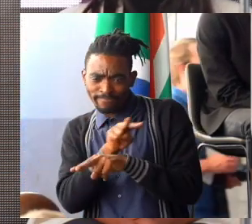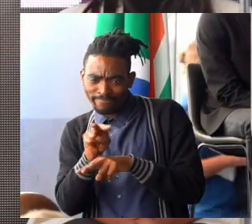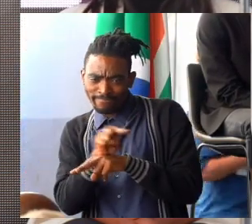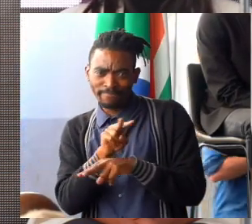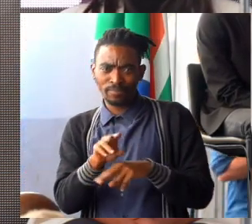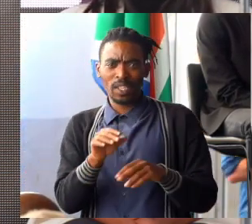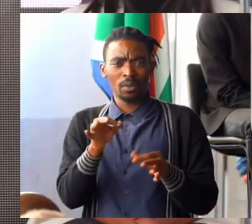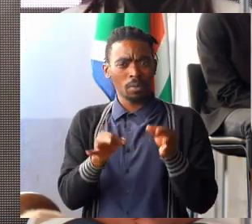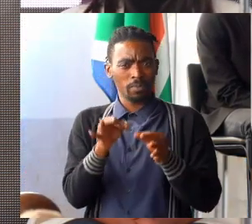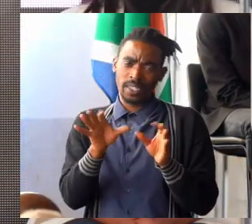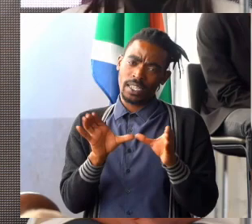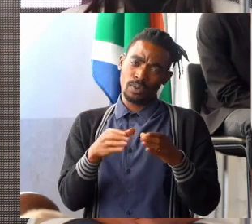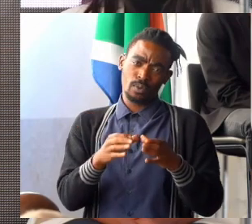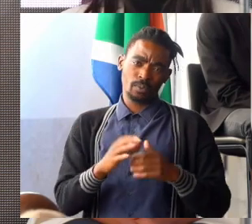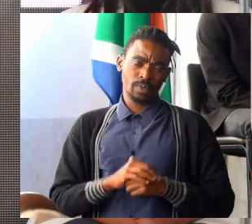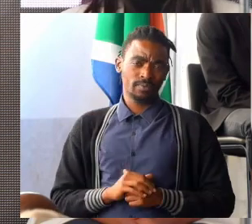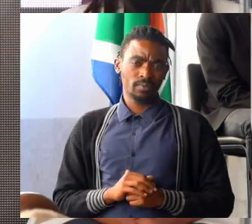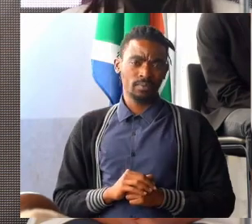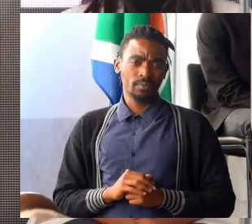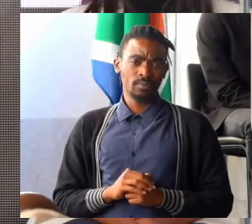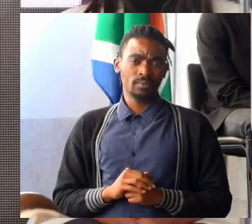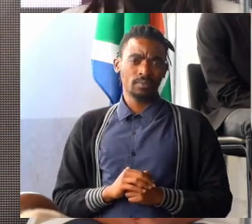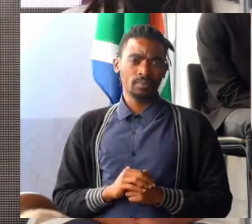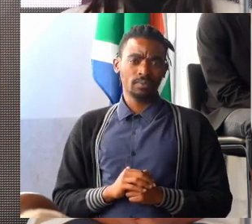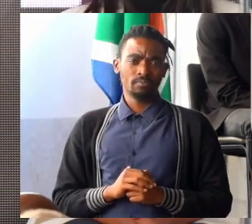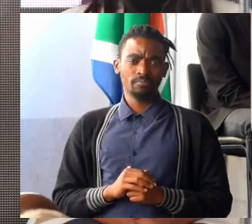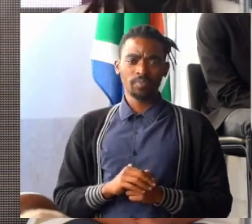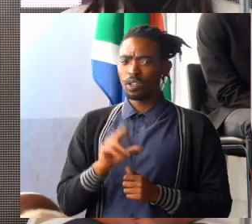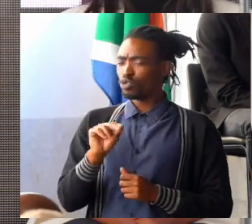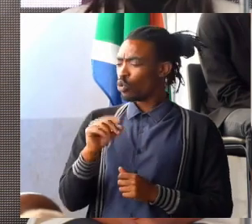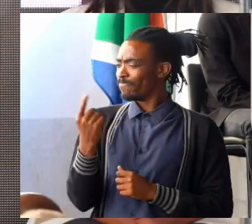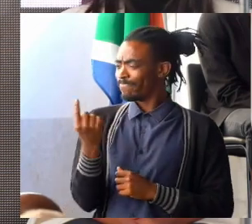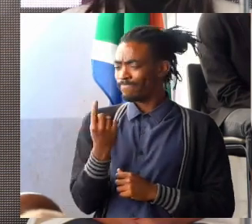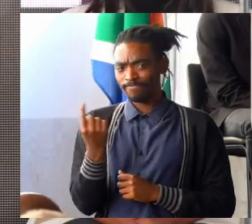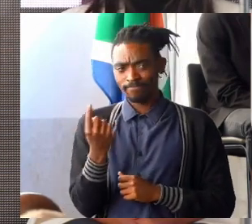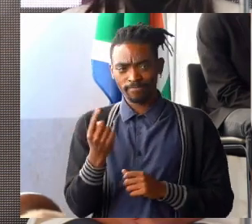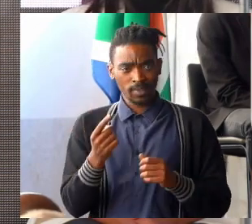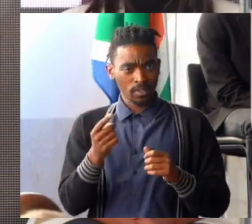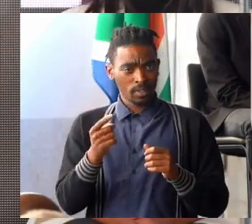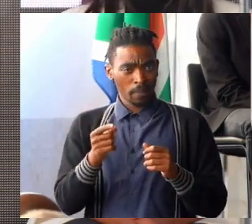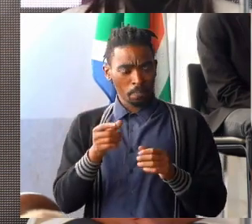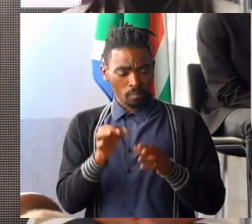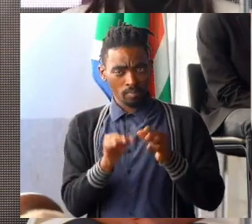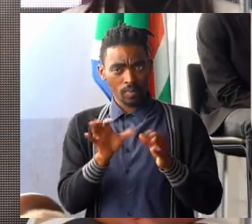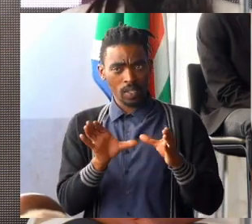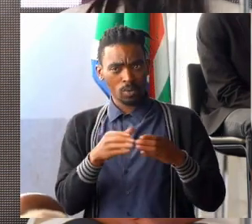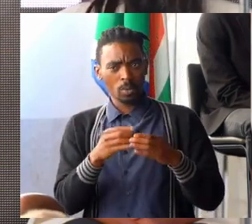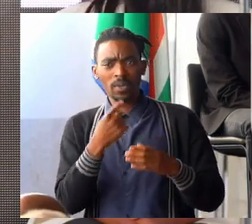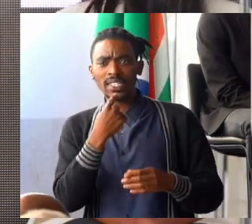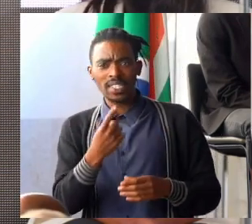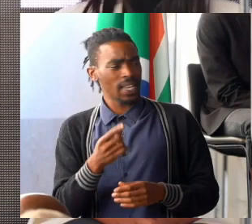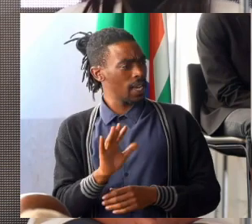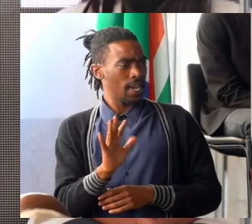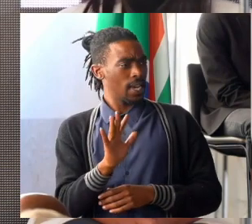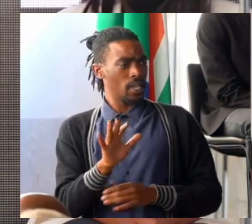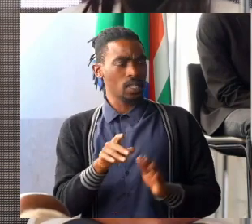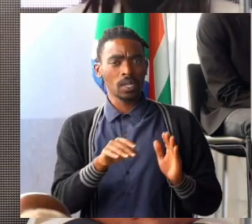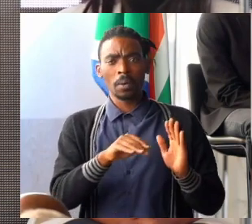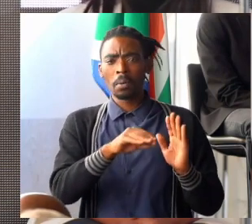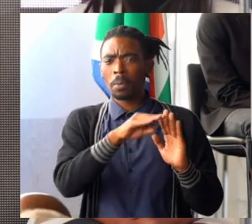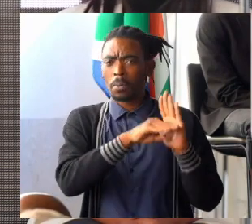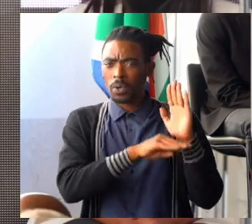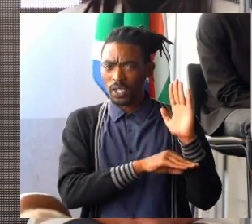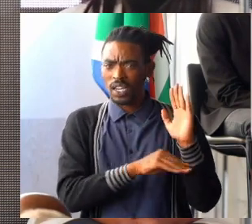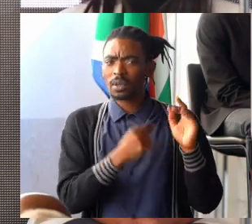apart. There is not a single political party today that can claim to have a program to build